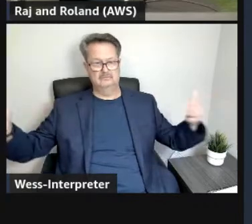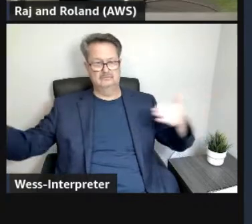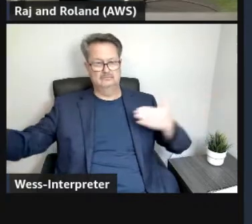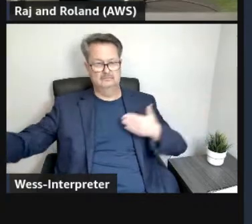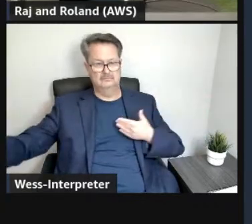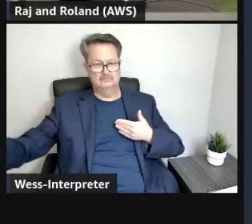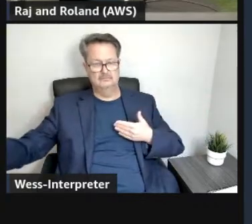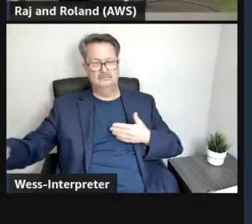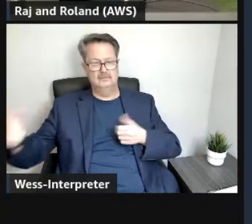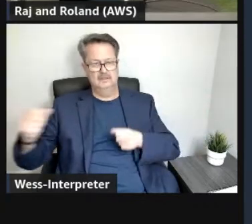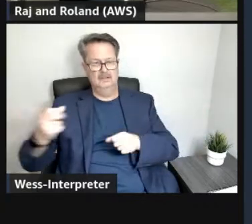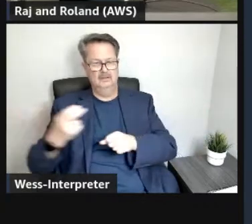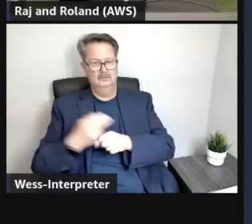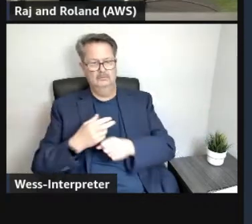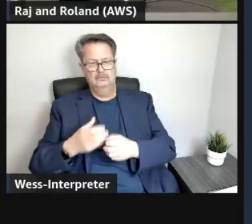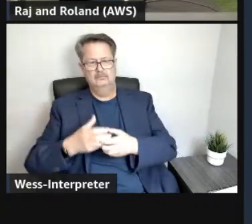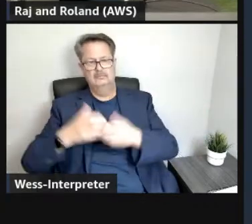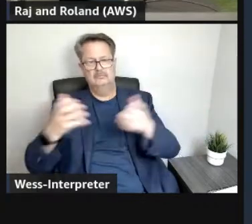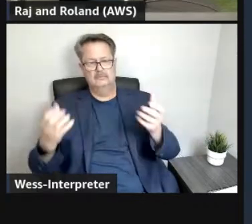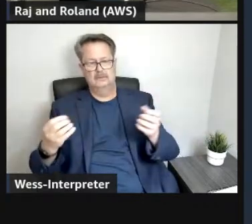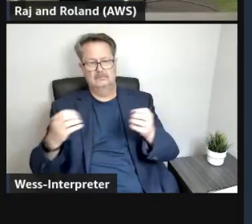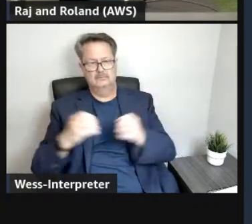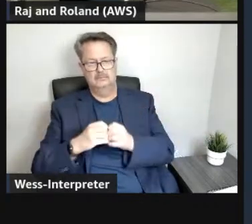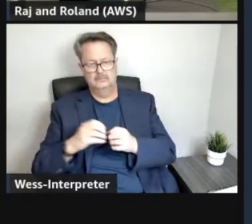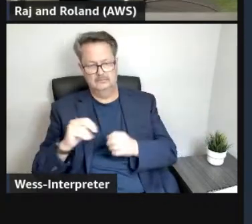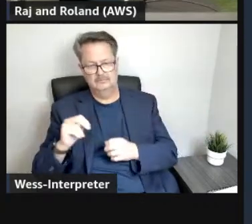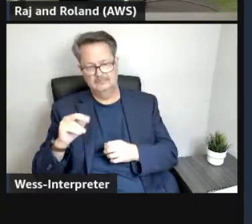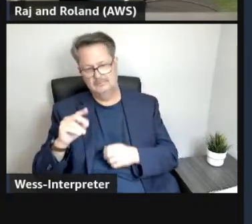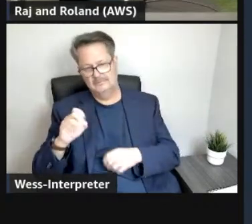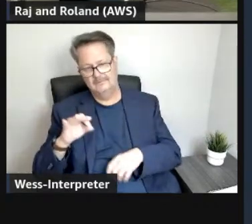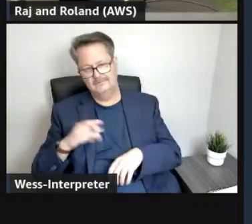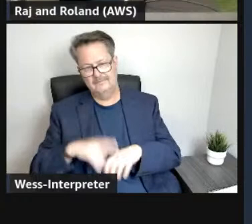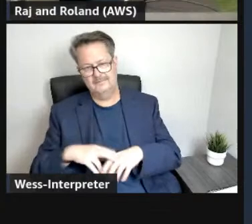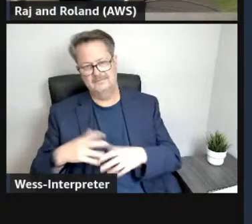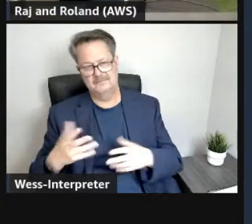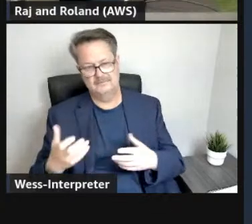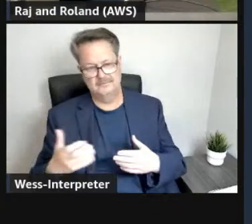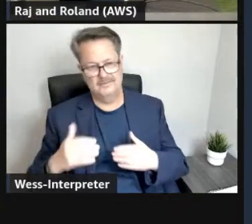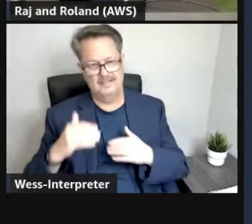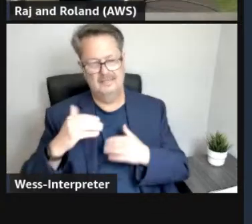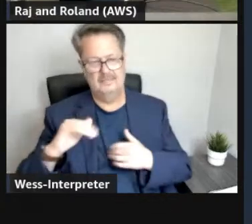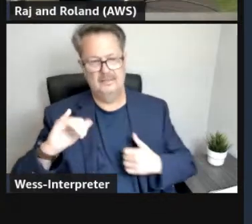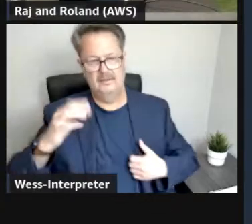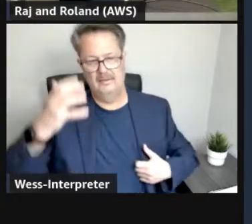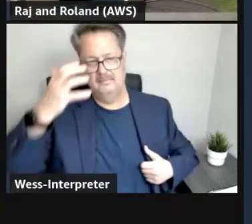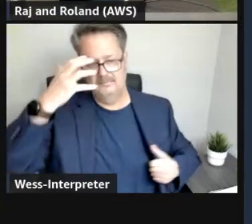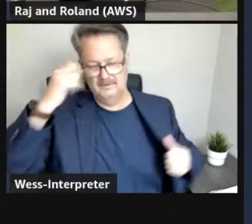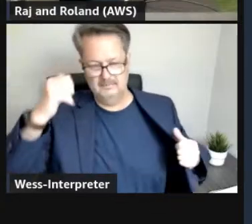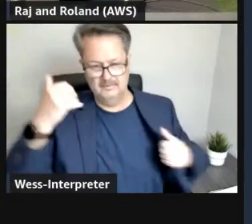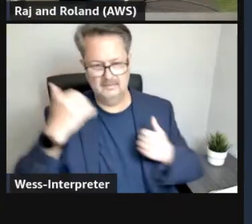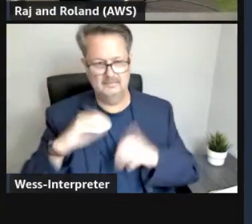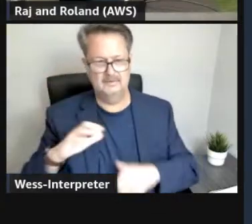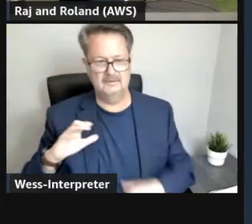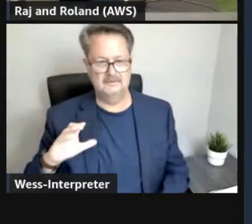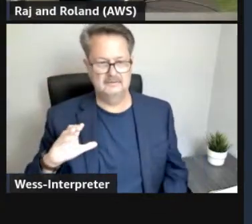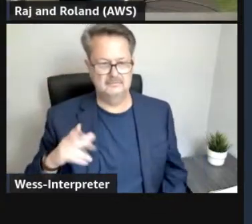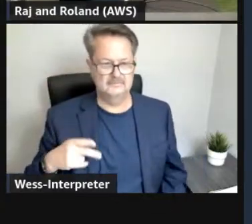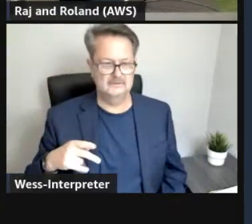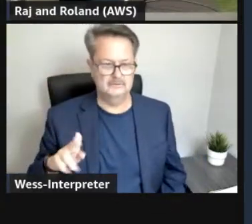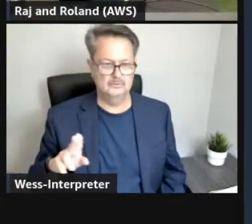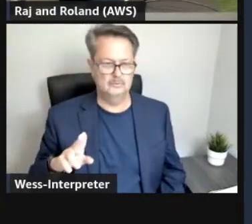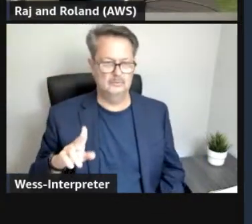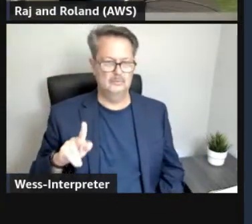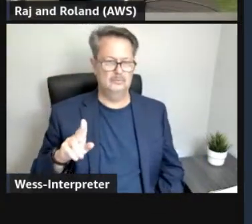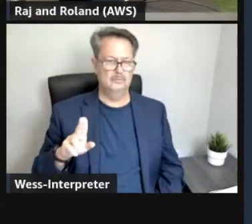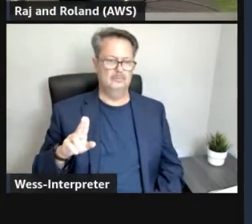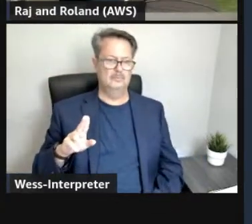that node. Of course, you want to have limits on that. And so that's why we have memory limits and CPU limits. If you run out